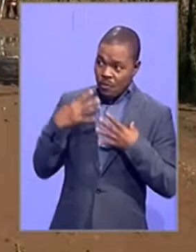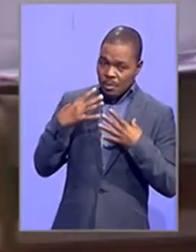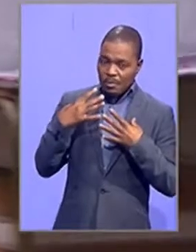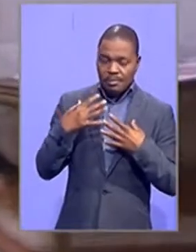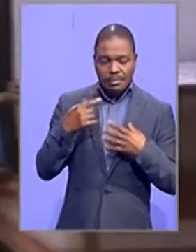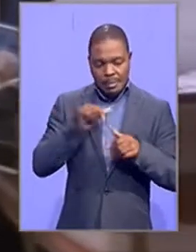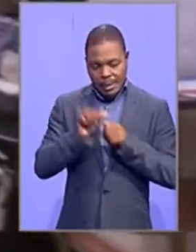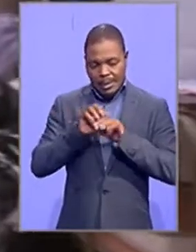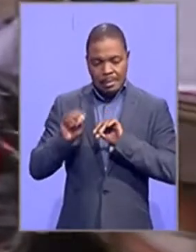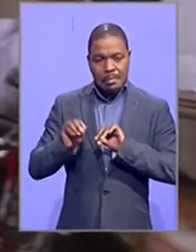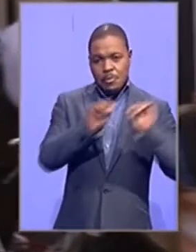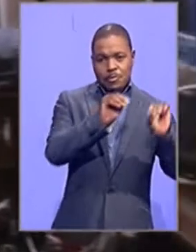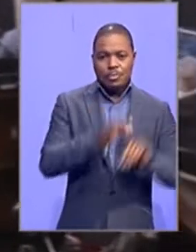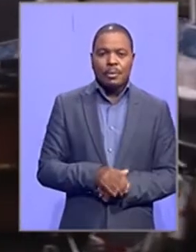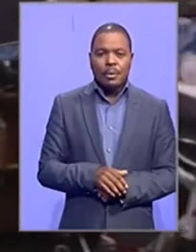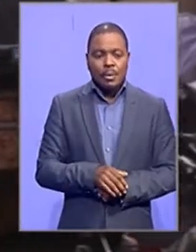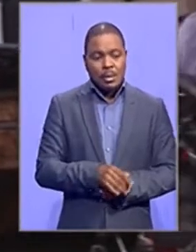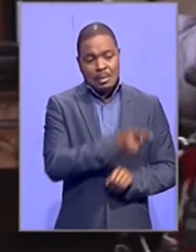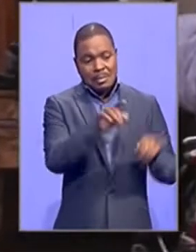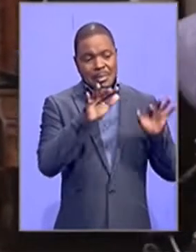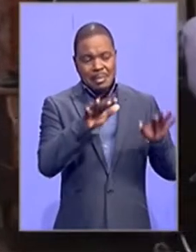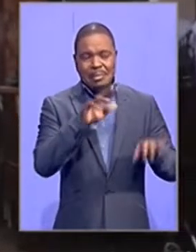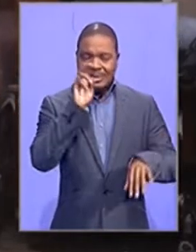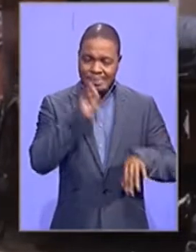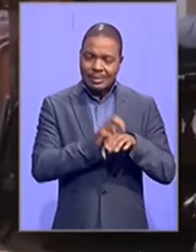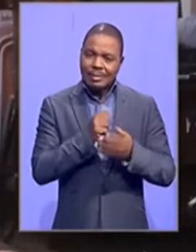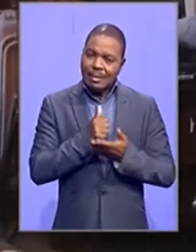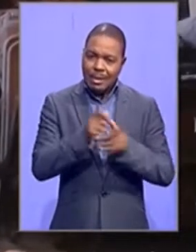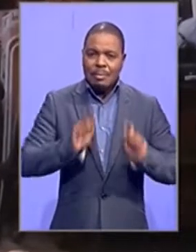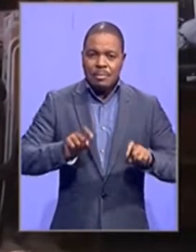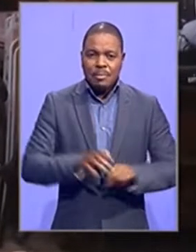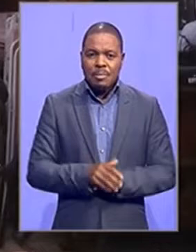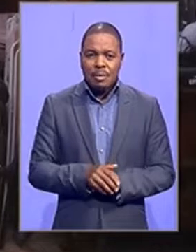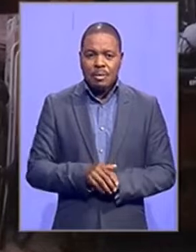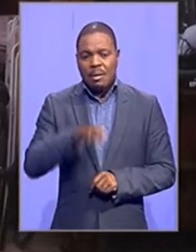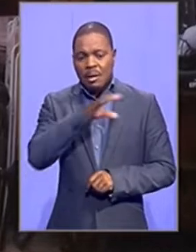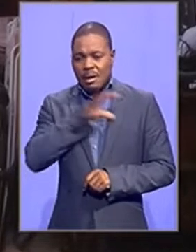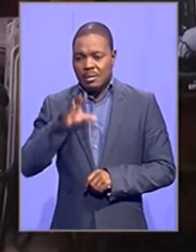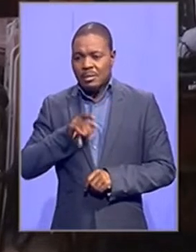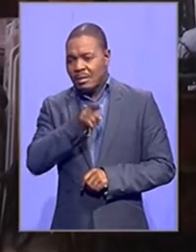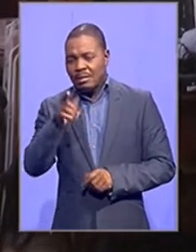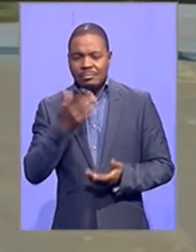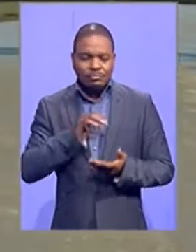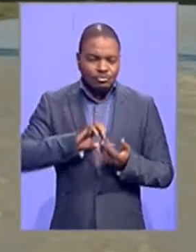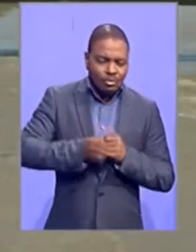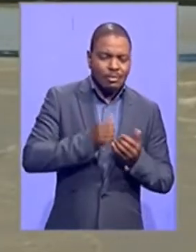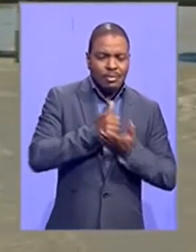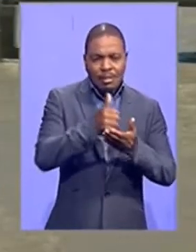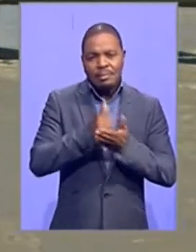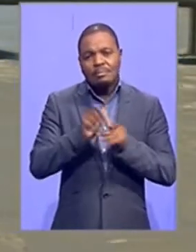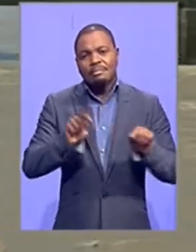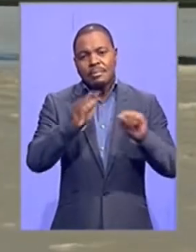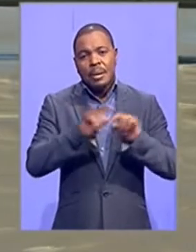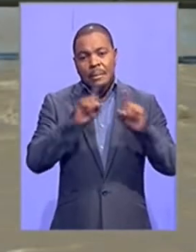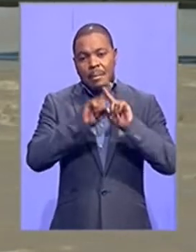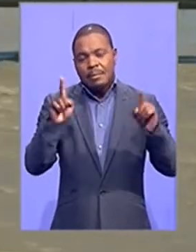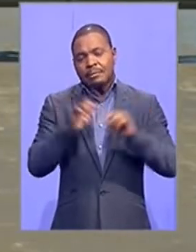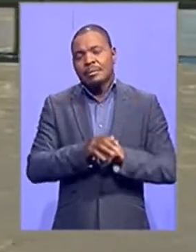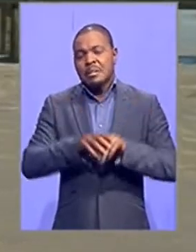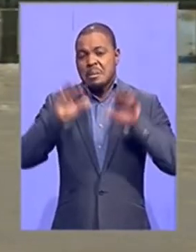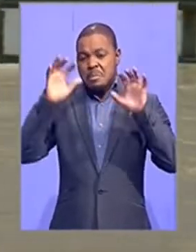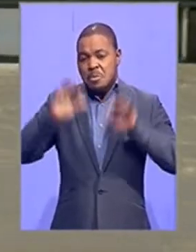move. Baagi ba tlhoka thuso ka potlako. Ba lekgotla ba selegae ba tshwere phage ka mangana go thusa. Fela ponele pelo ya